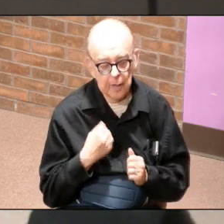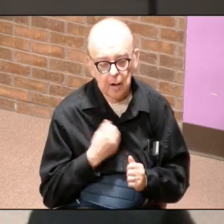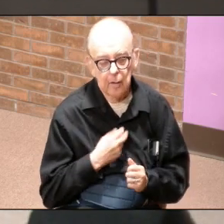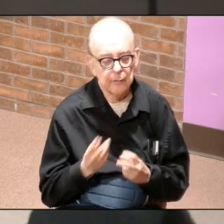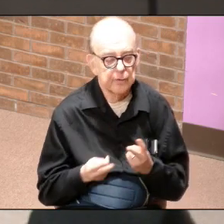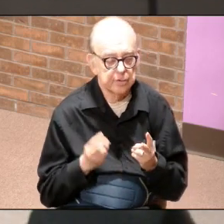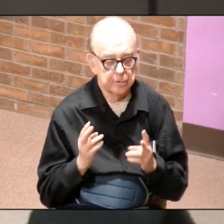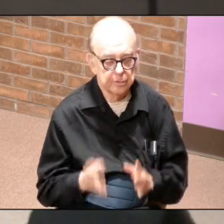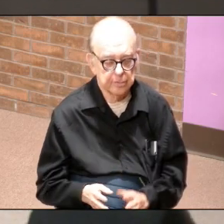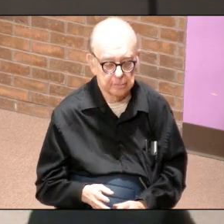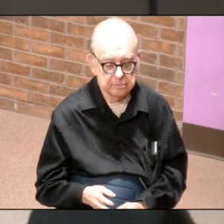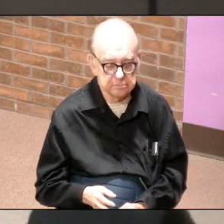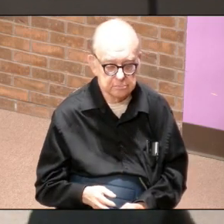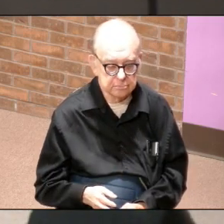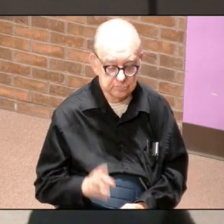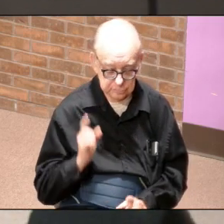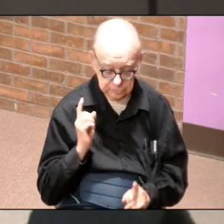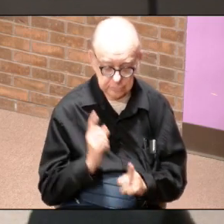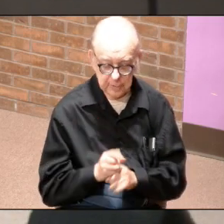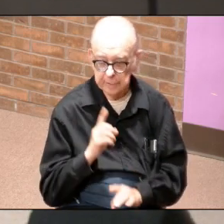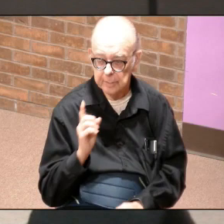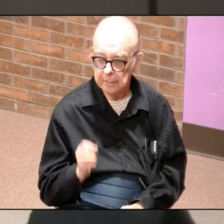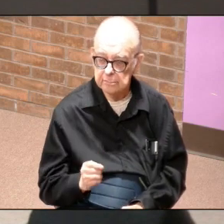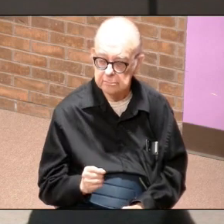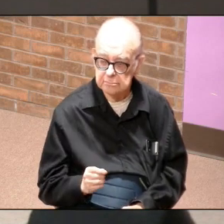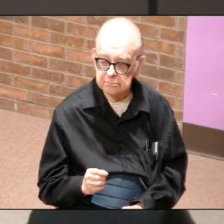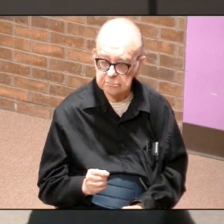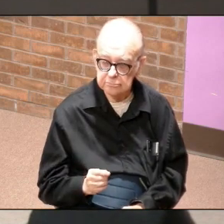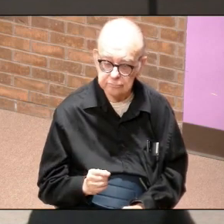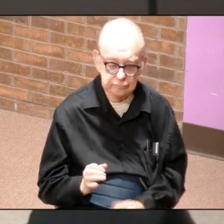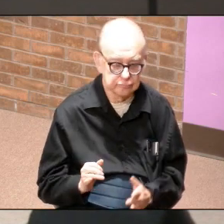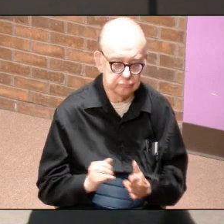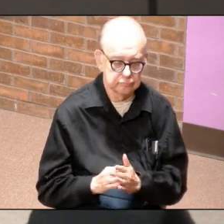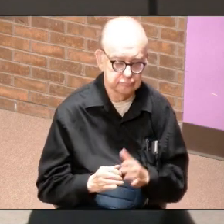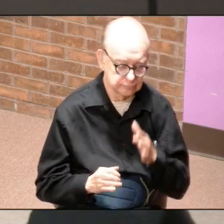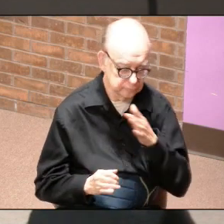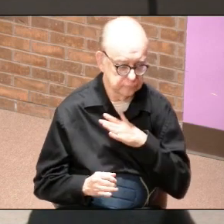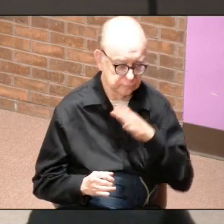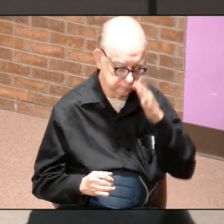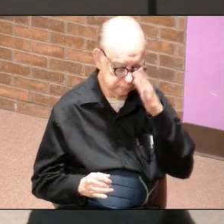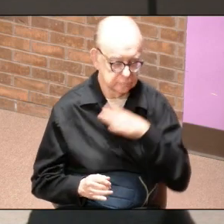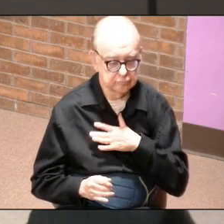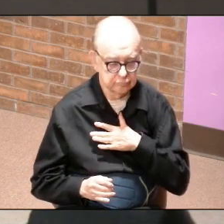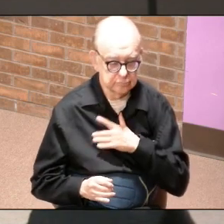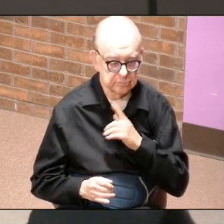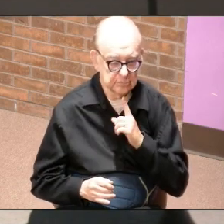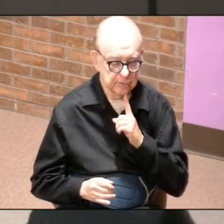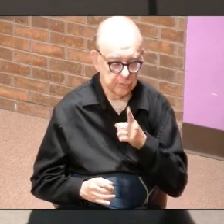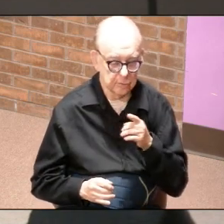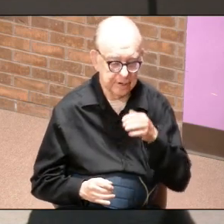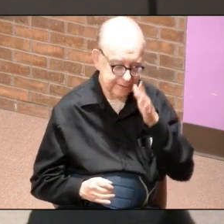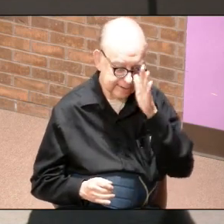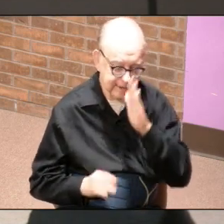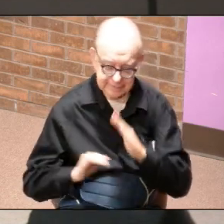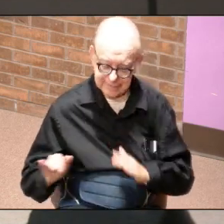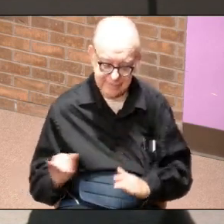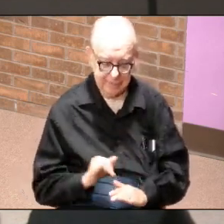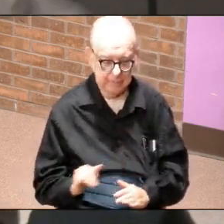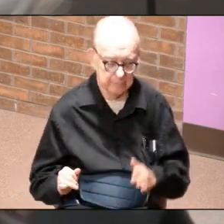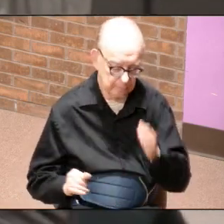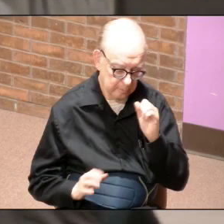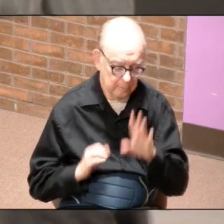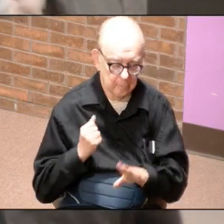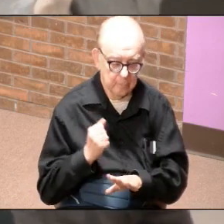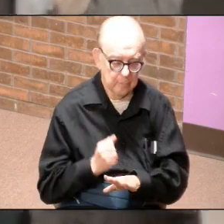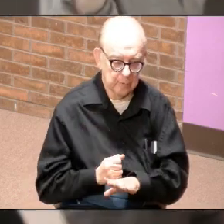guest, right? That, ladies and gentlemen, is God. God has